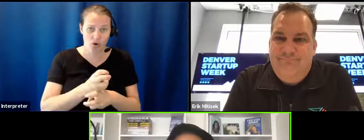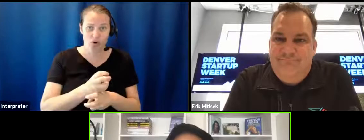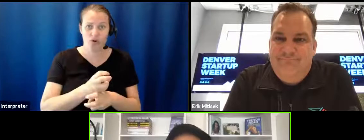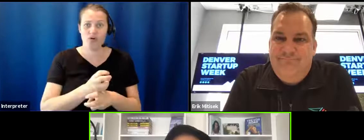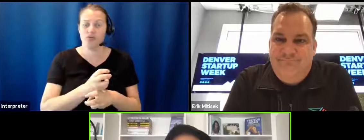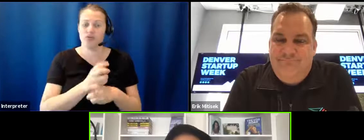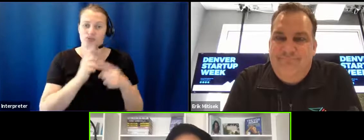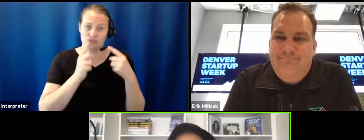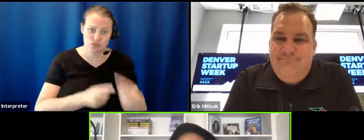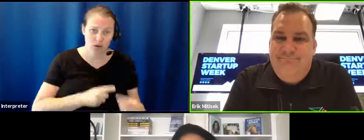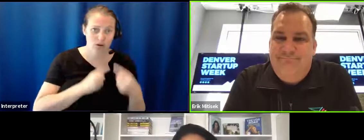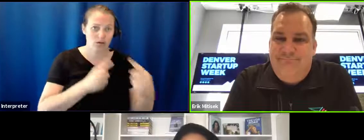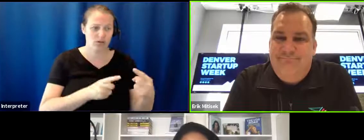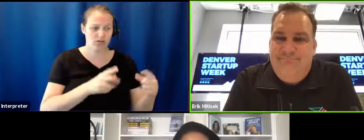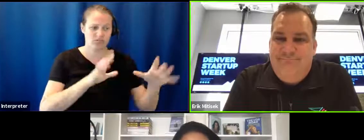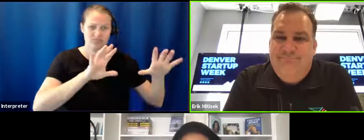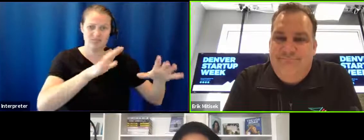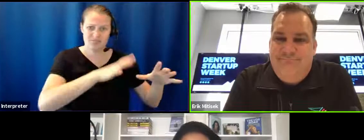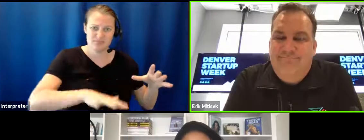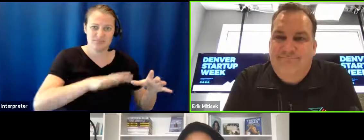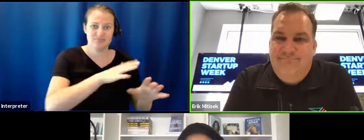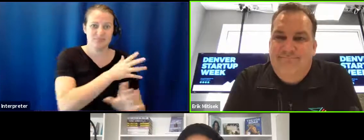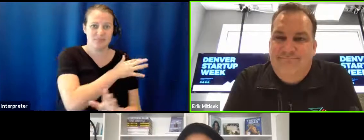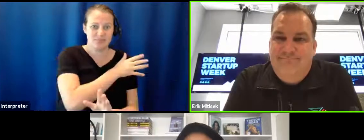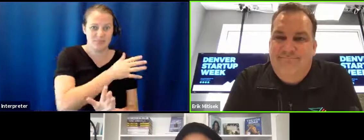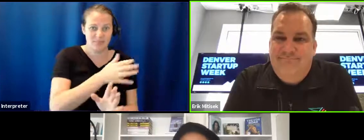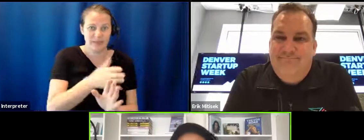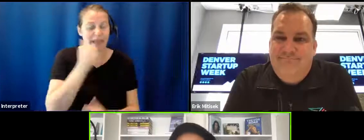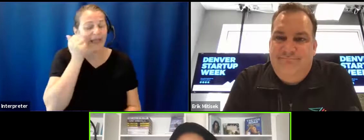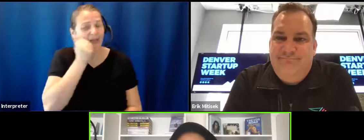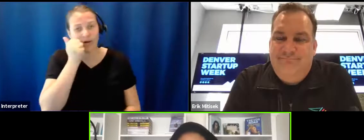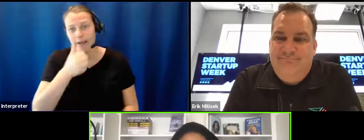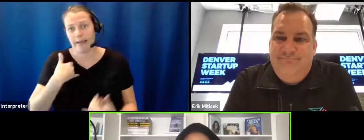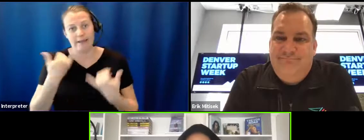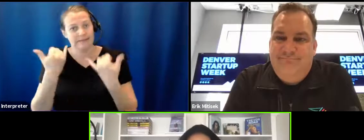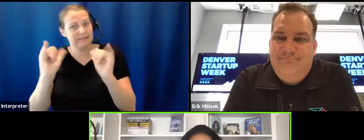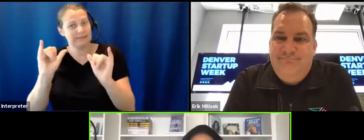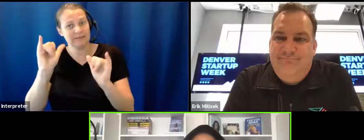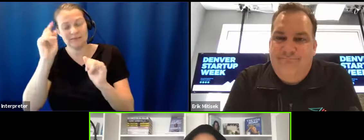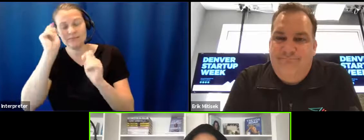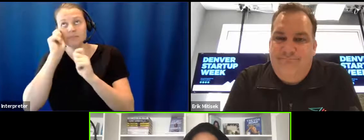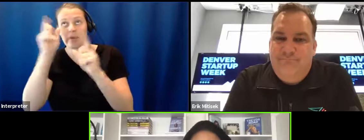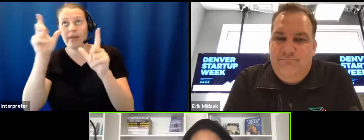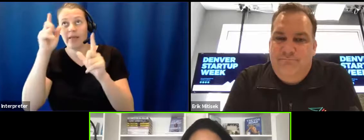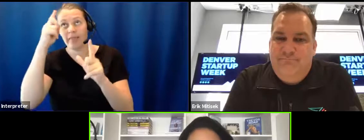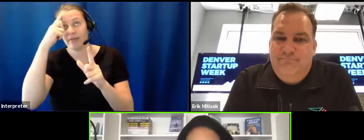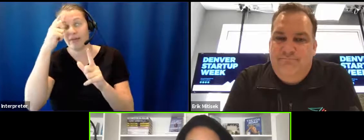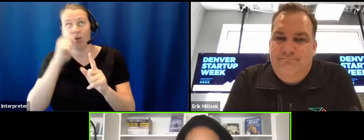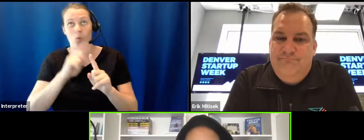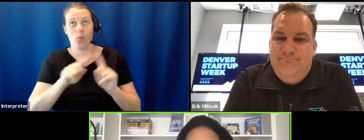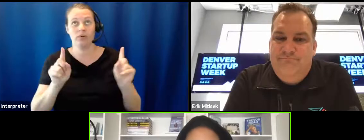to this day affects me. To this day, I think about as I wake up, I think about the differences.